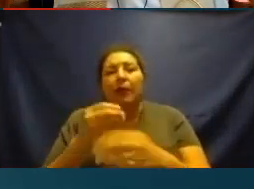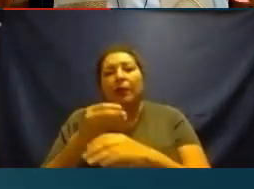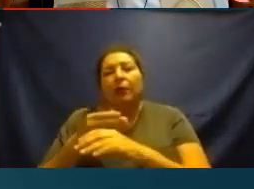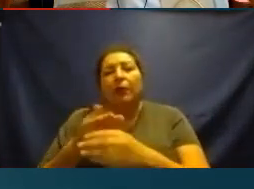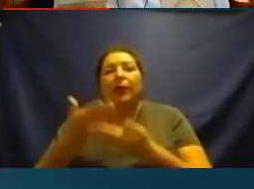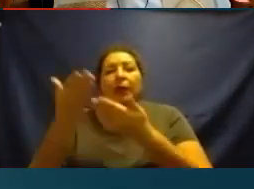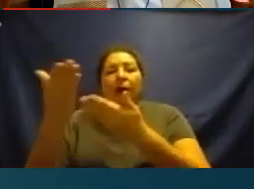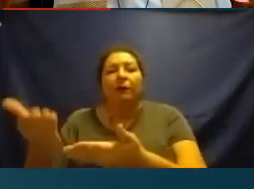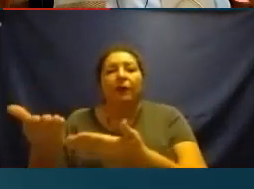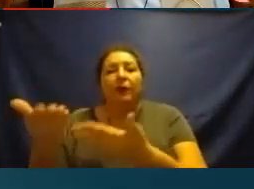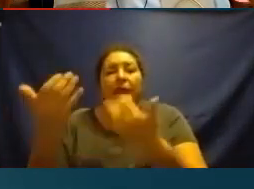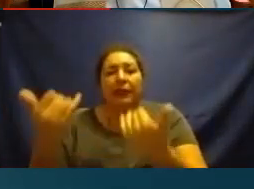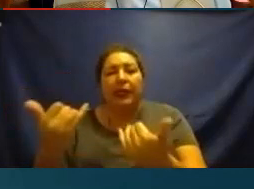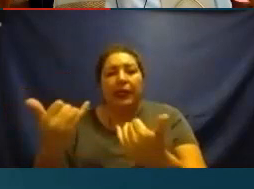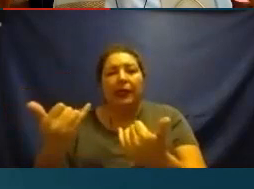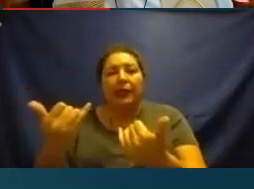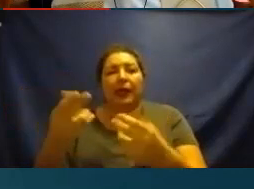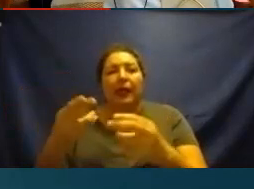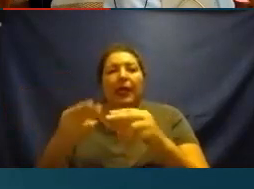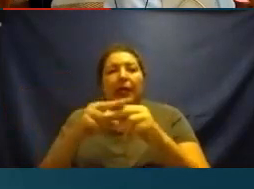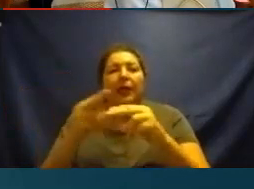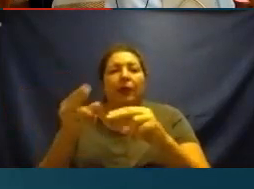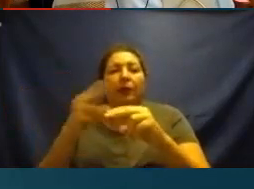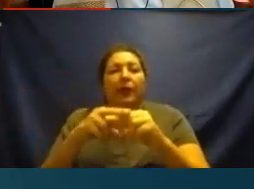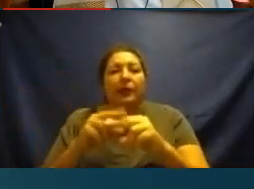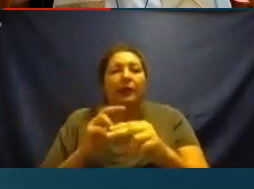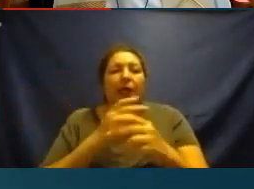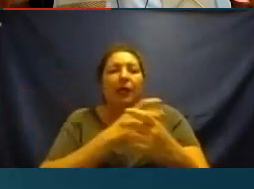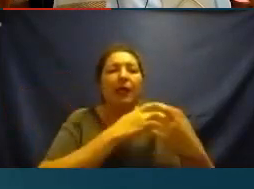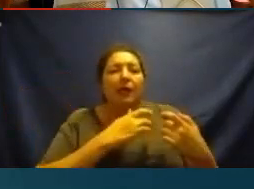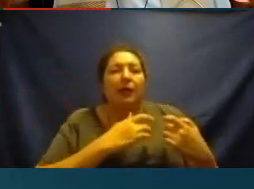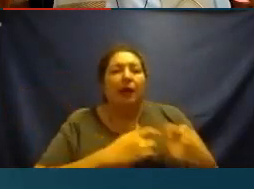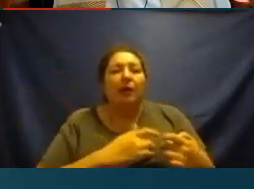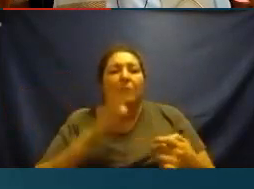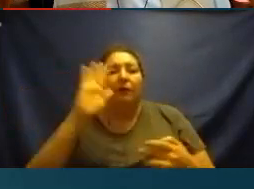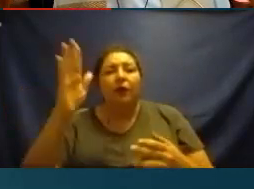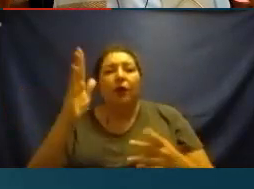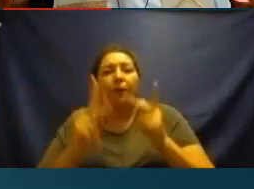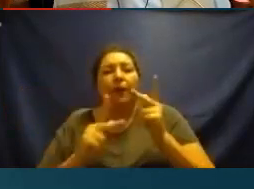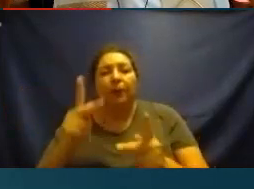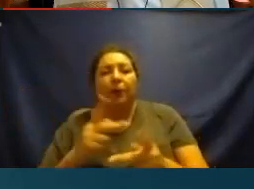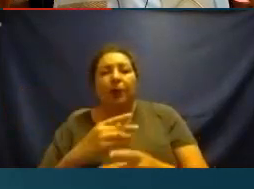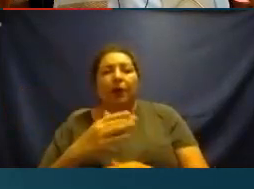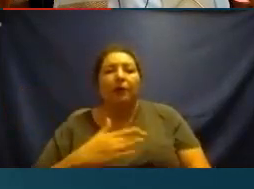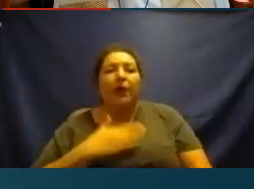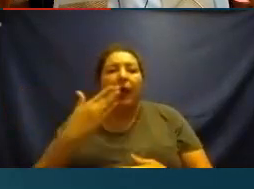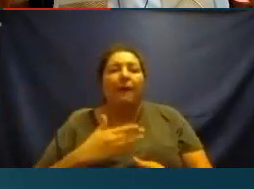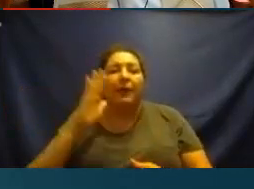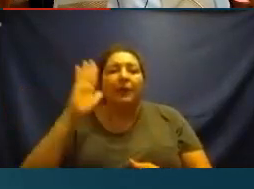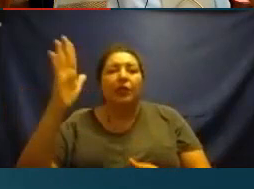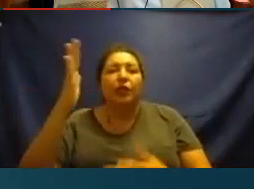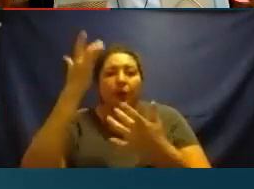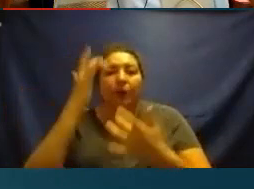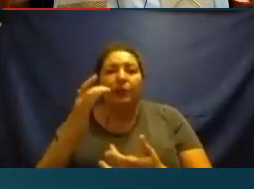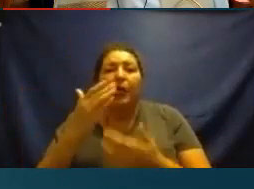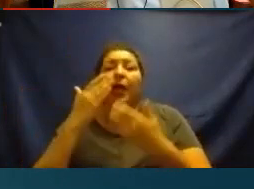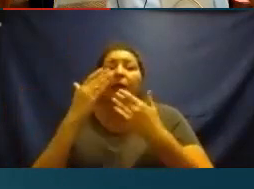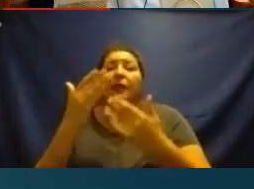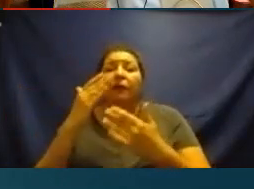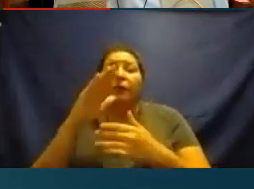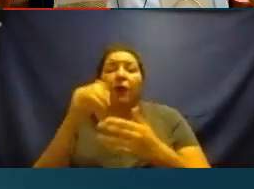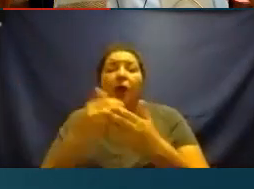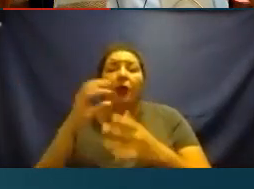day. Increase in your people the delight of your mercy, gratitude for all your